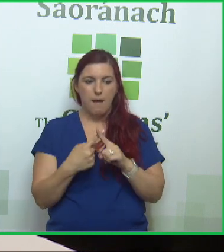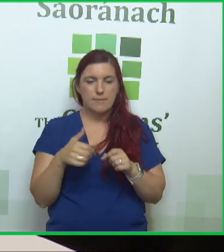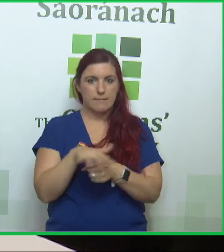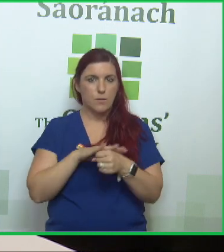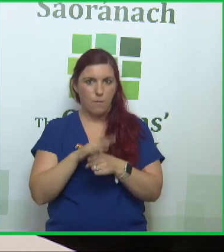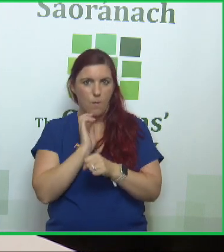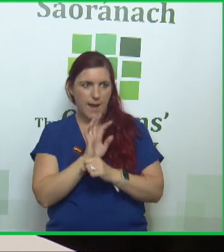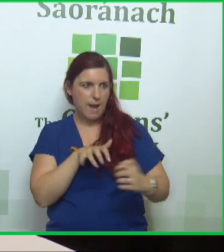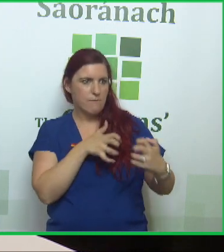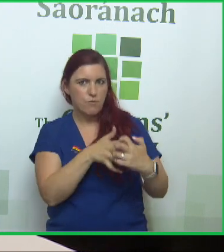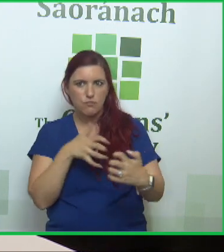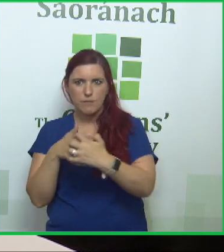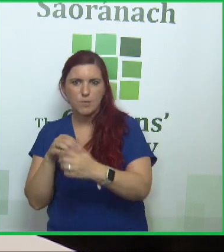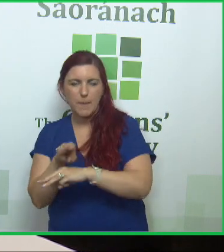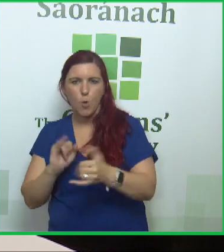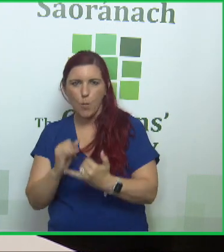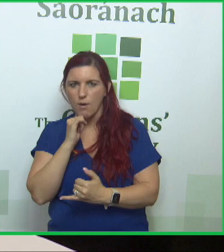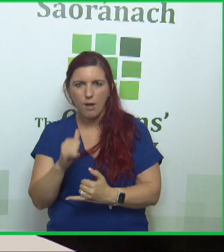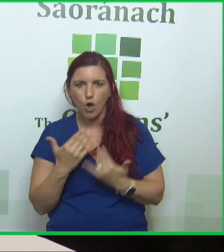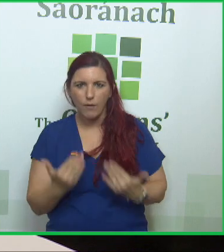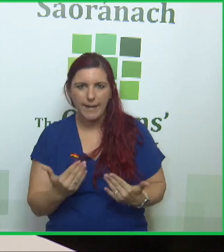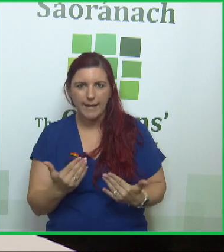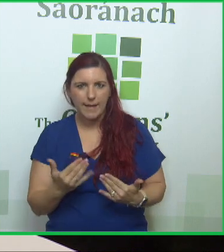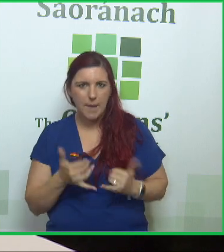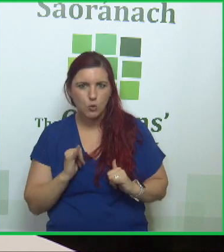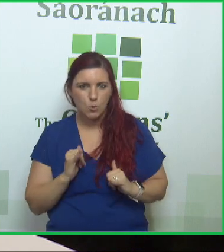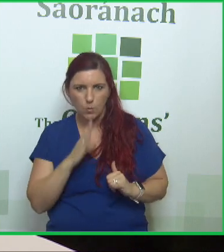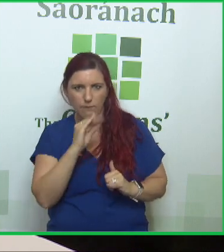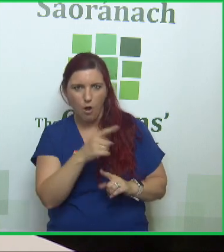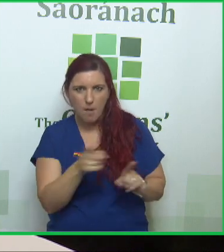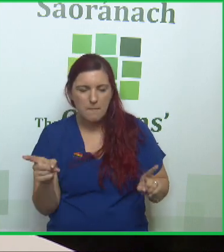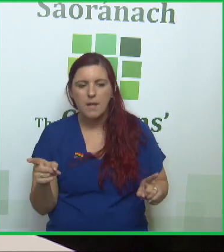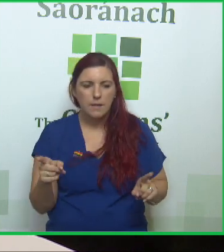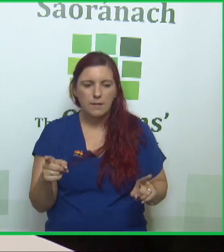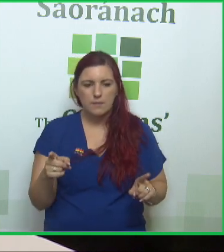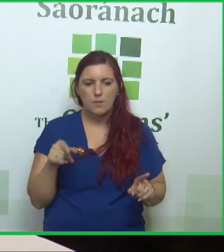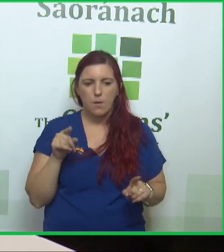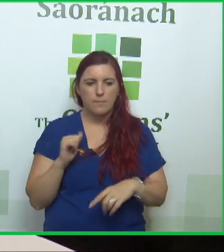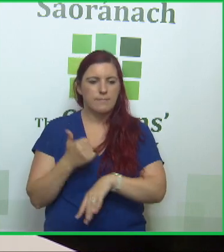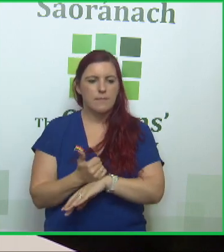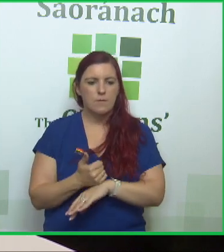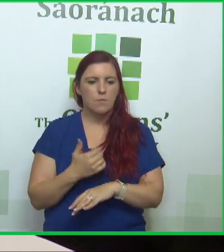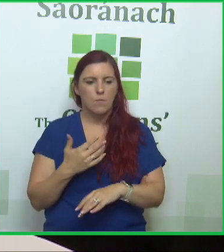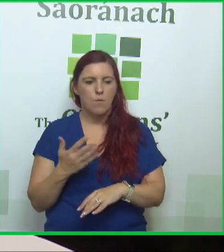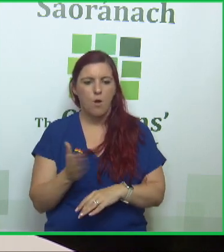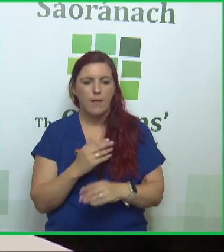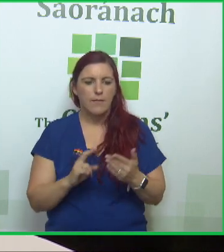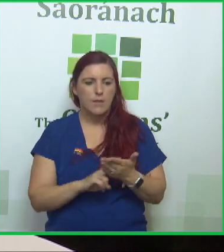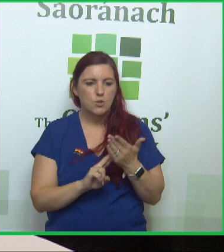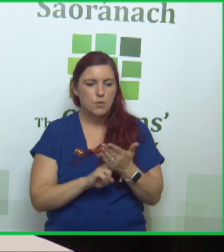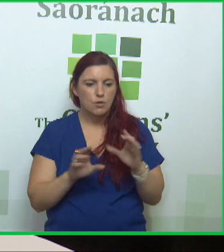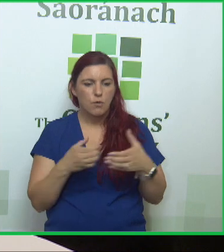reach people that we're not currently reaching. So traditionally our services are set up at dependencies, and all of these other user groups may never